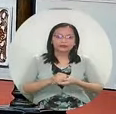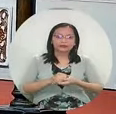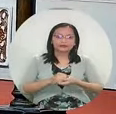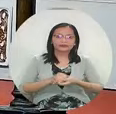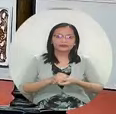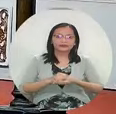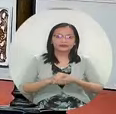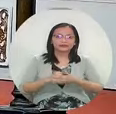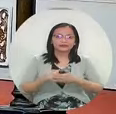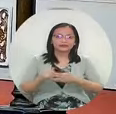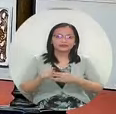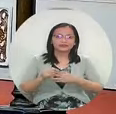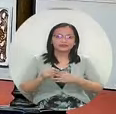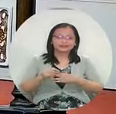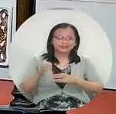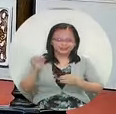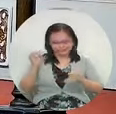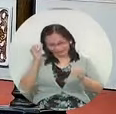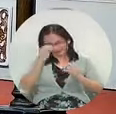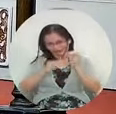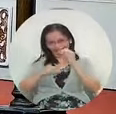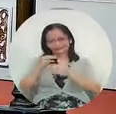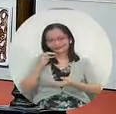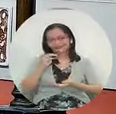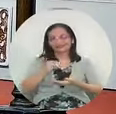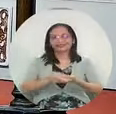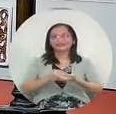Nawa na naman tayo na matani.